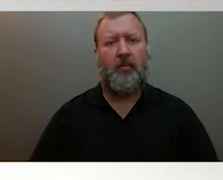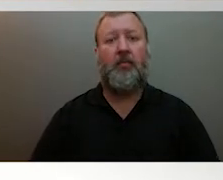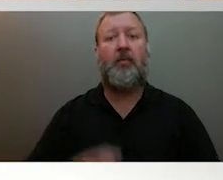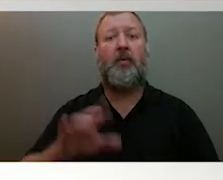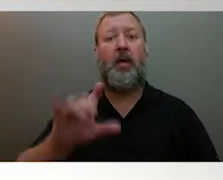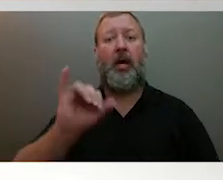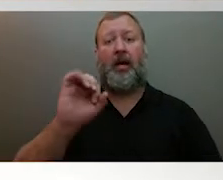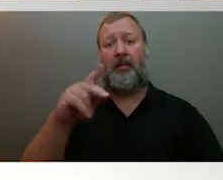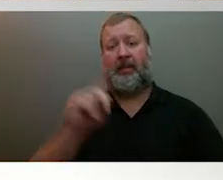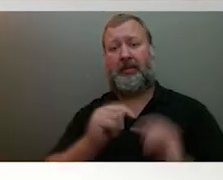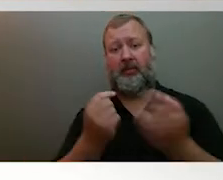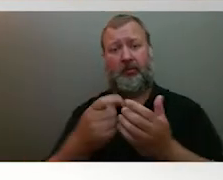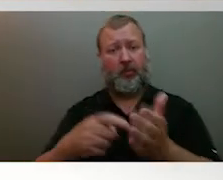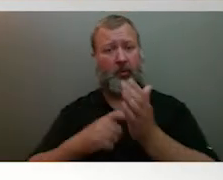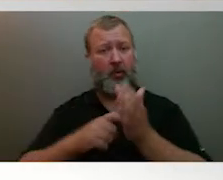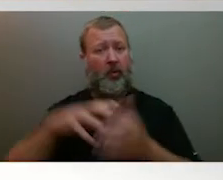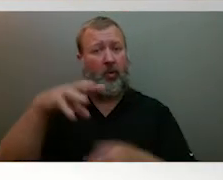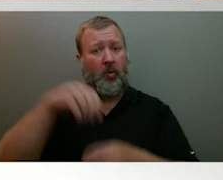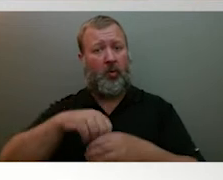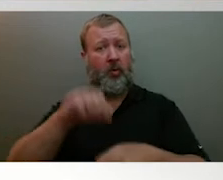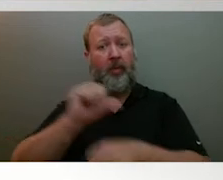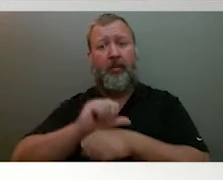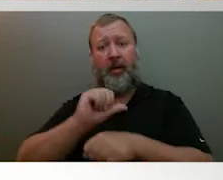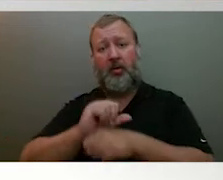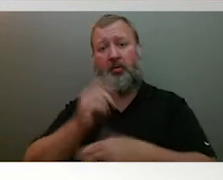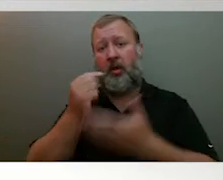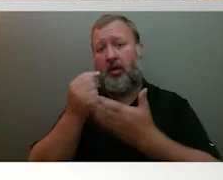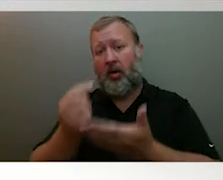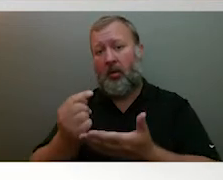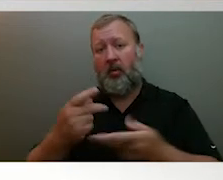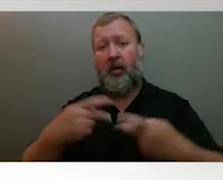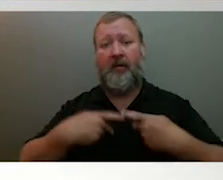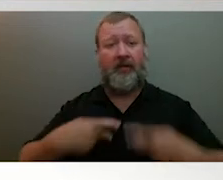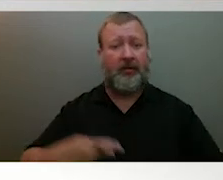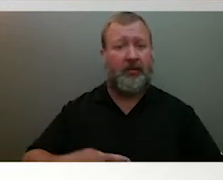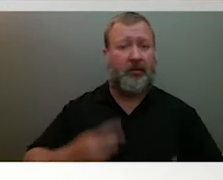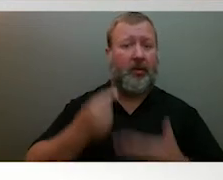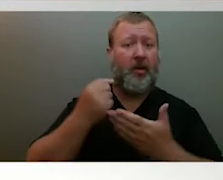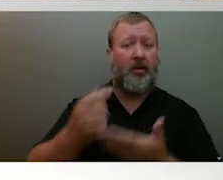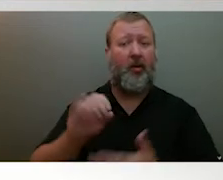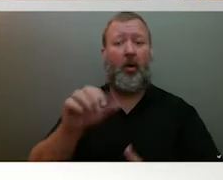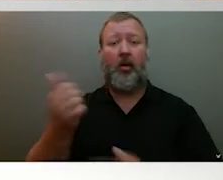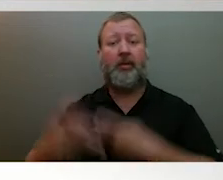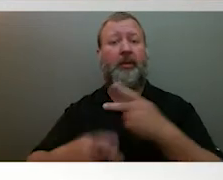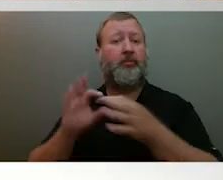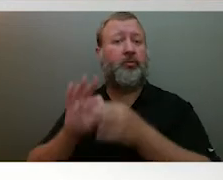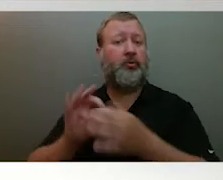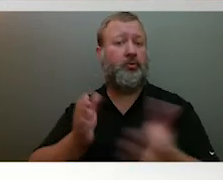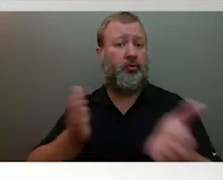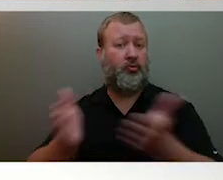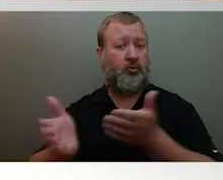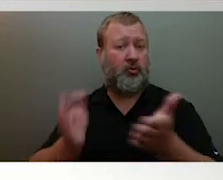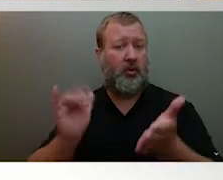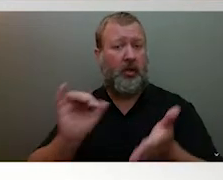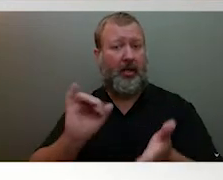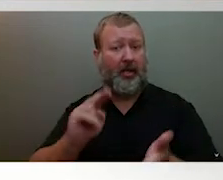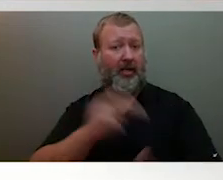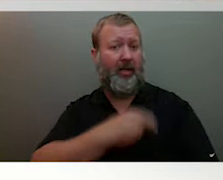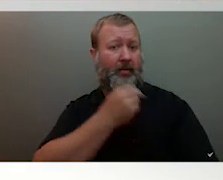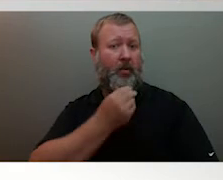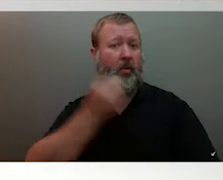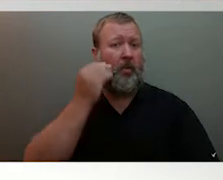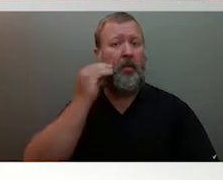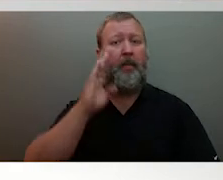Is the IEP team required to include occupational therapy, physical therapy, or any other related services in the hospital